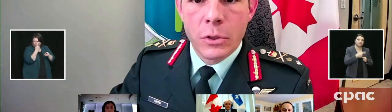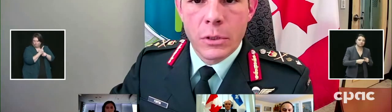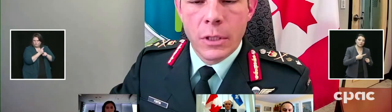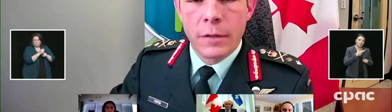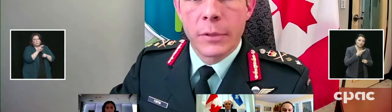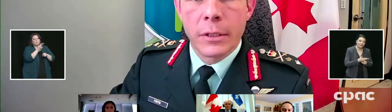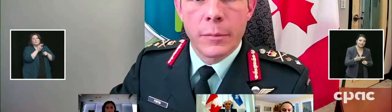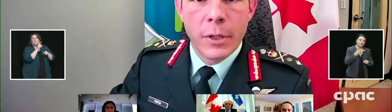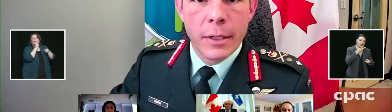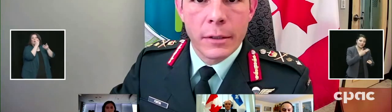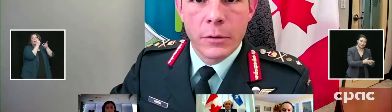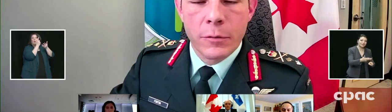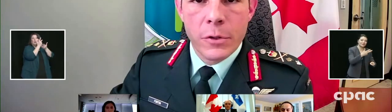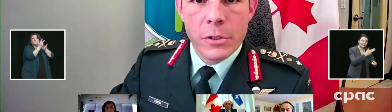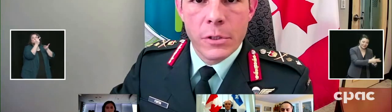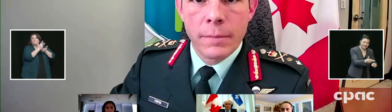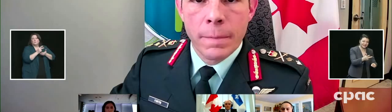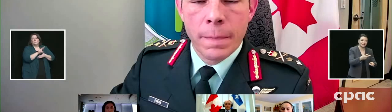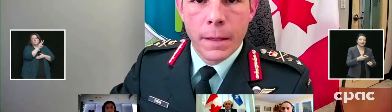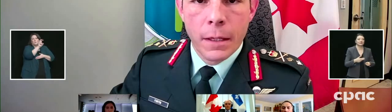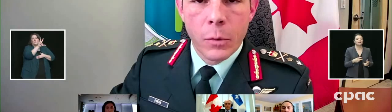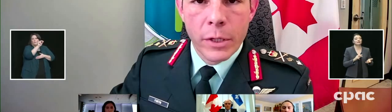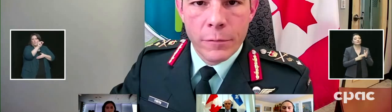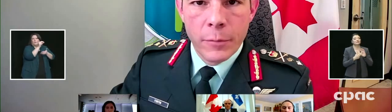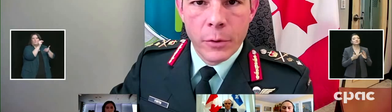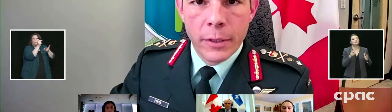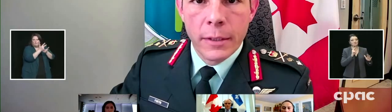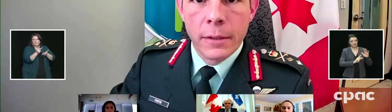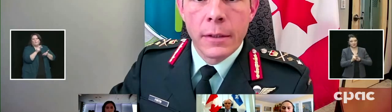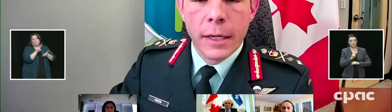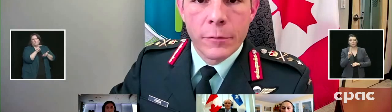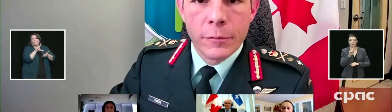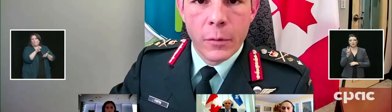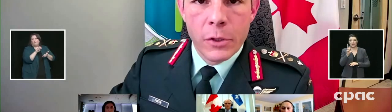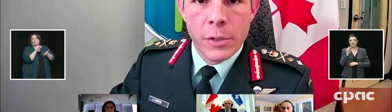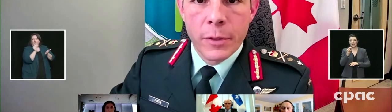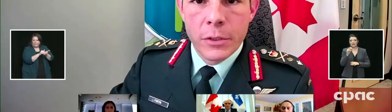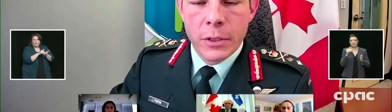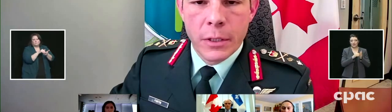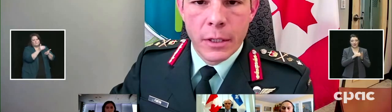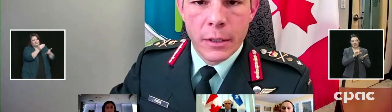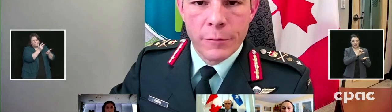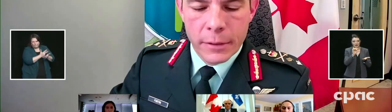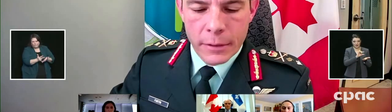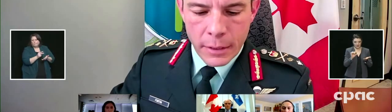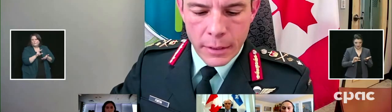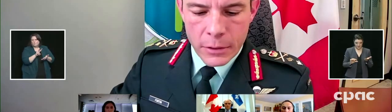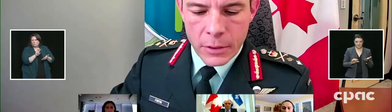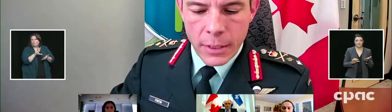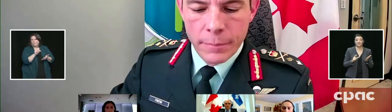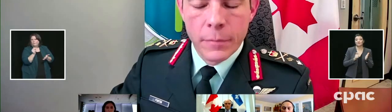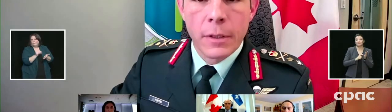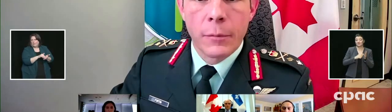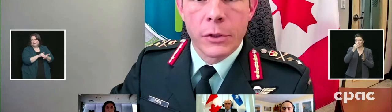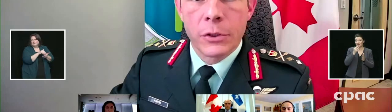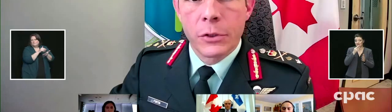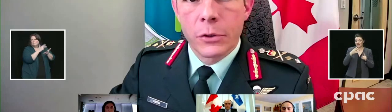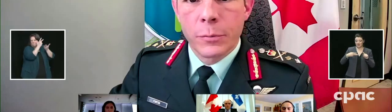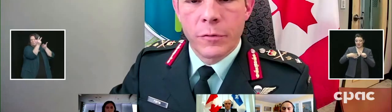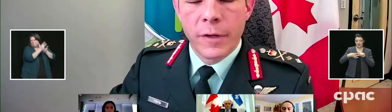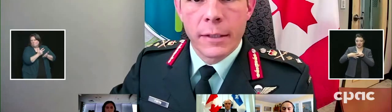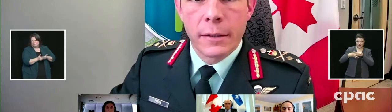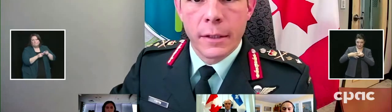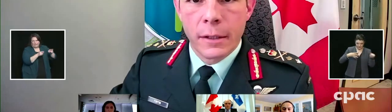230,000 doses of Moderna product in the first week of February, and the follow-on shipments are unaffected at this time, and we'll